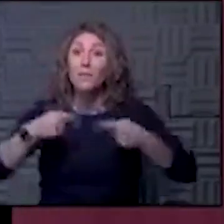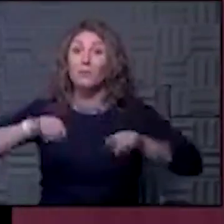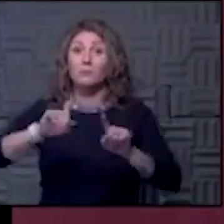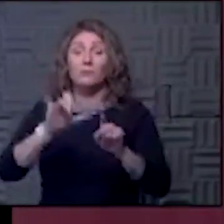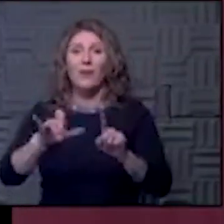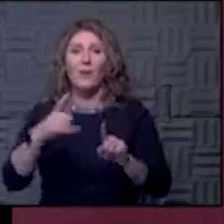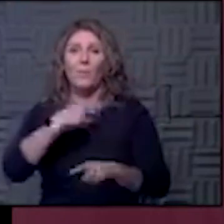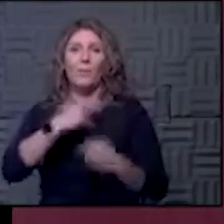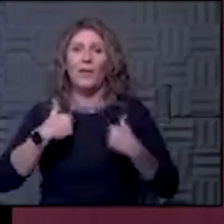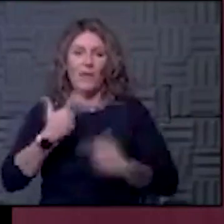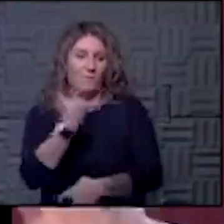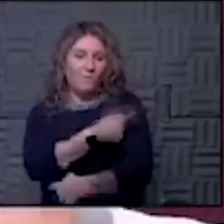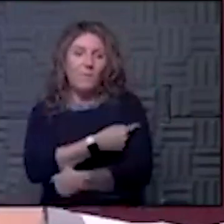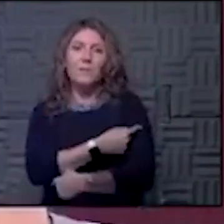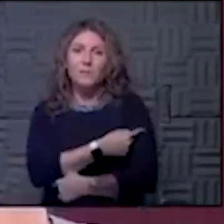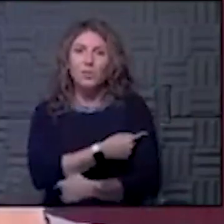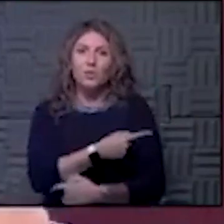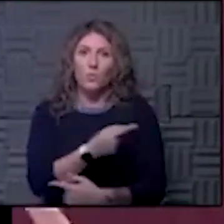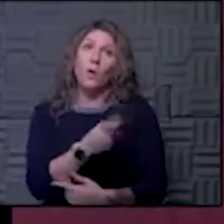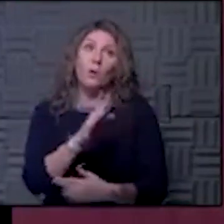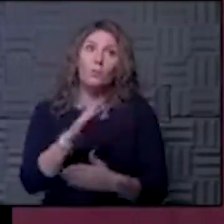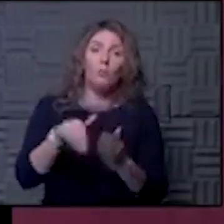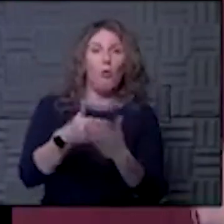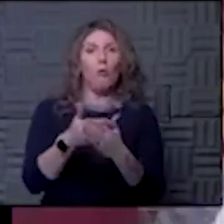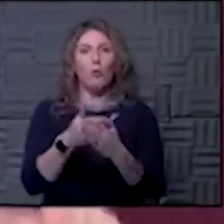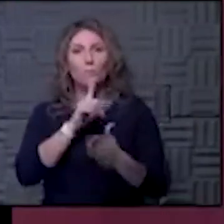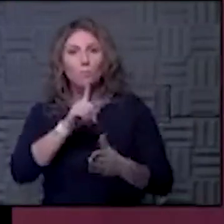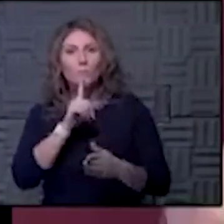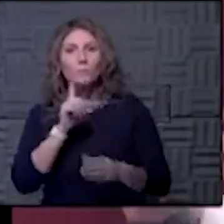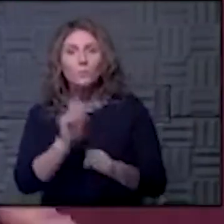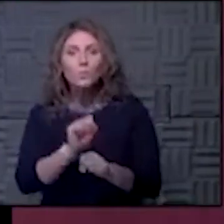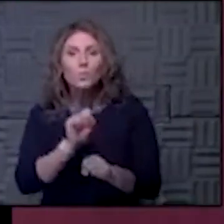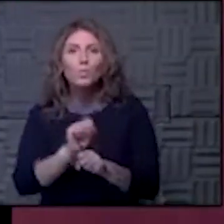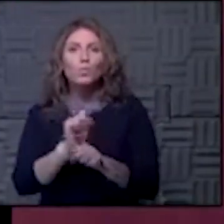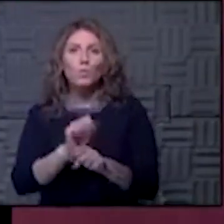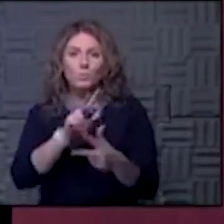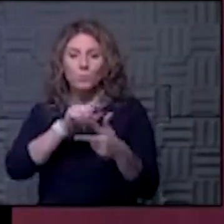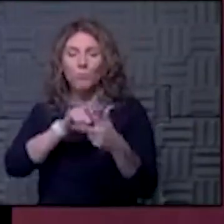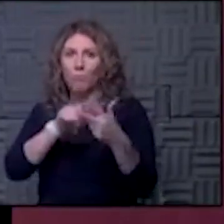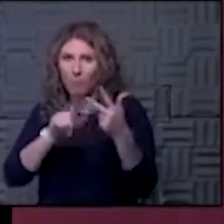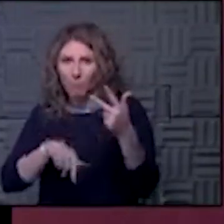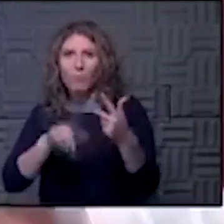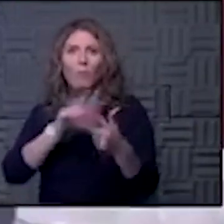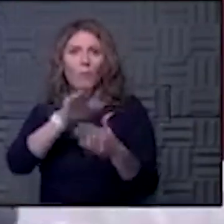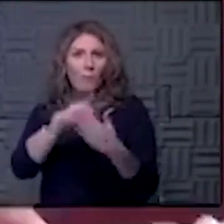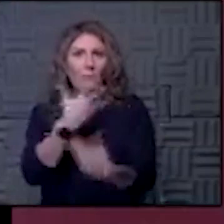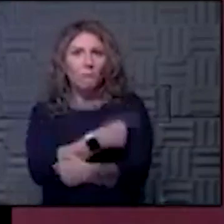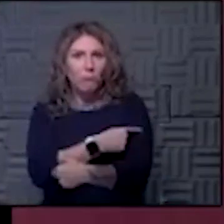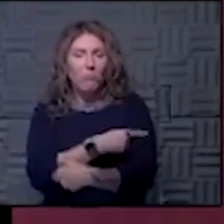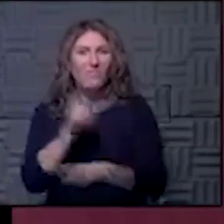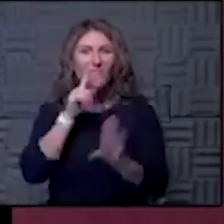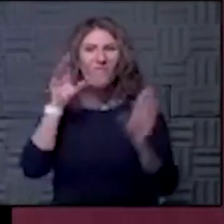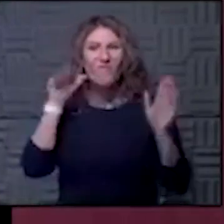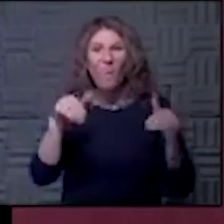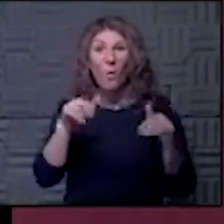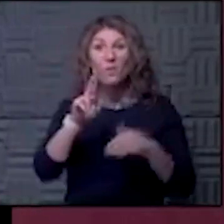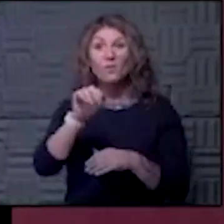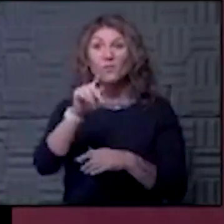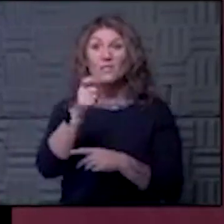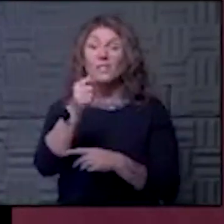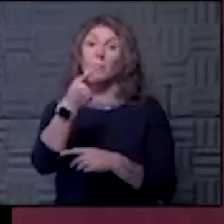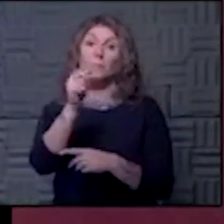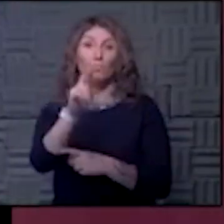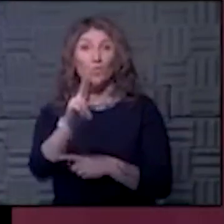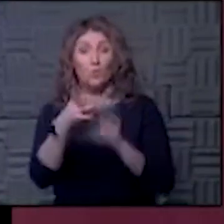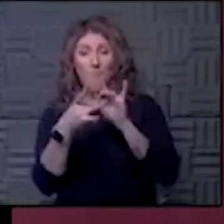those vaccinations. The ones are all really work. The Moderna, the Pfizer, et cetera, are really aimed at that receptor binding protein area, and